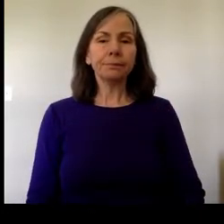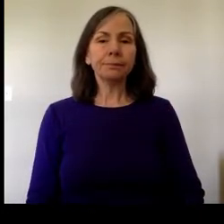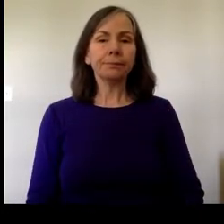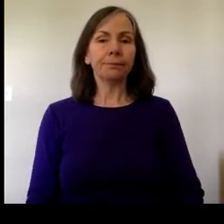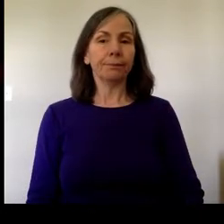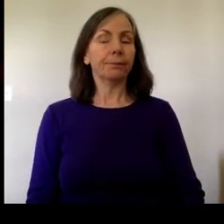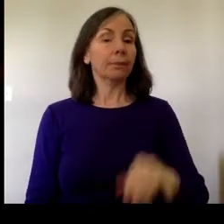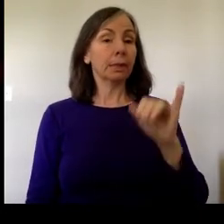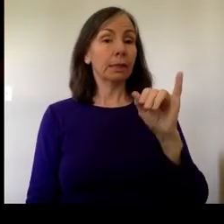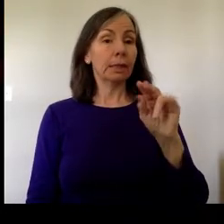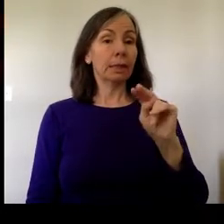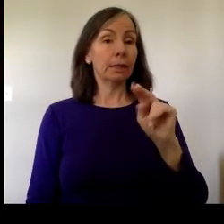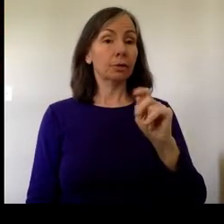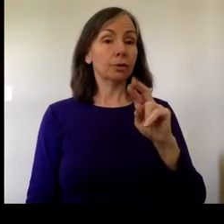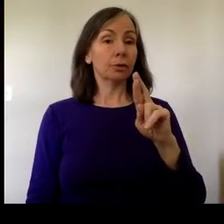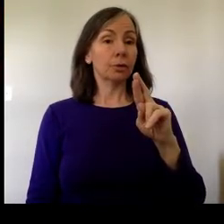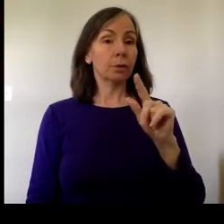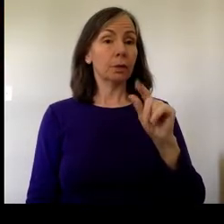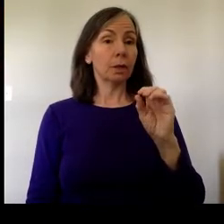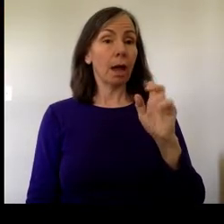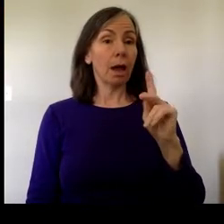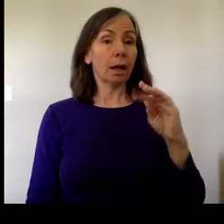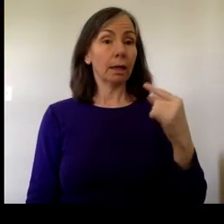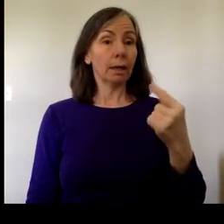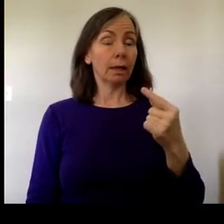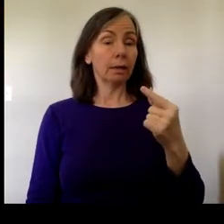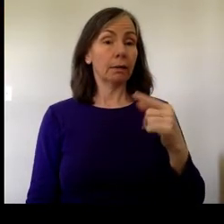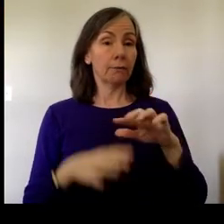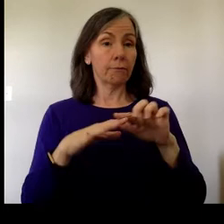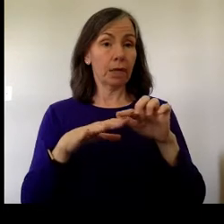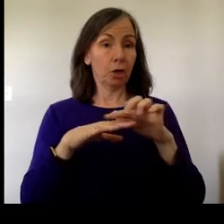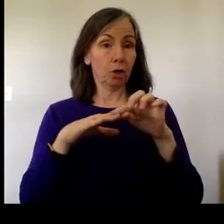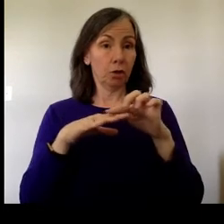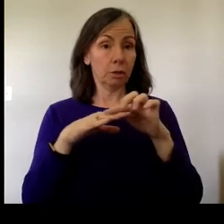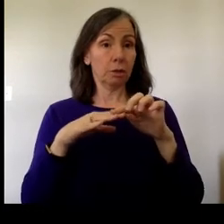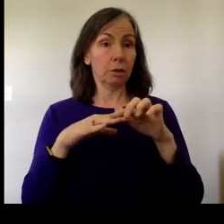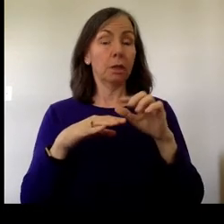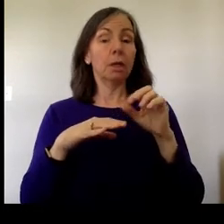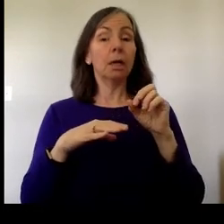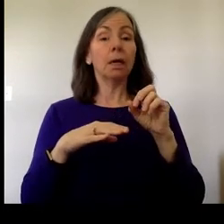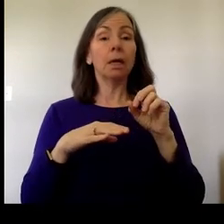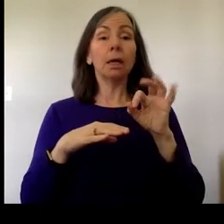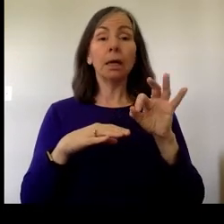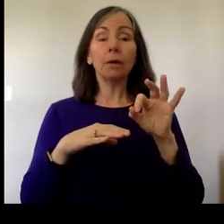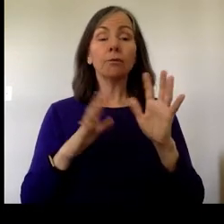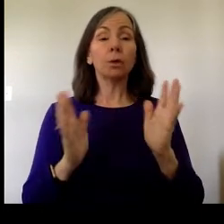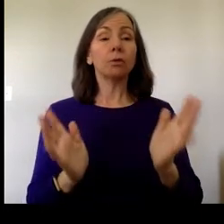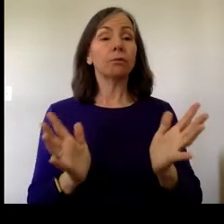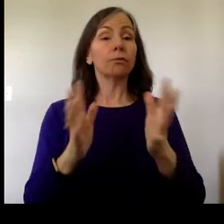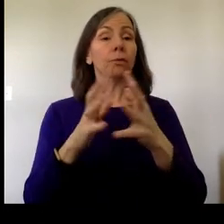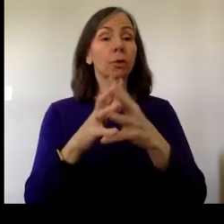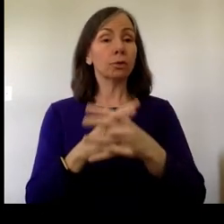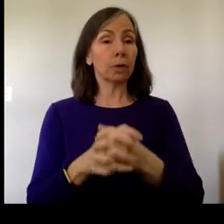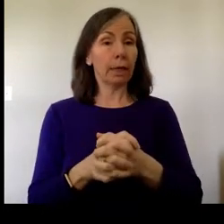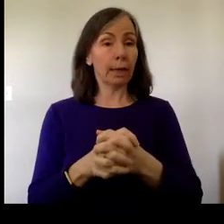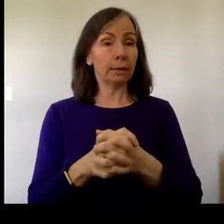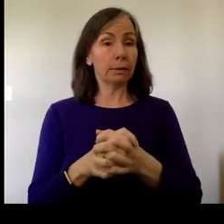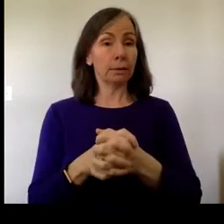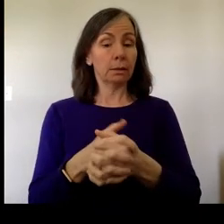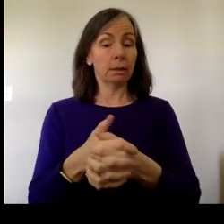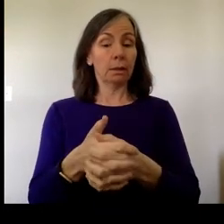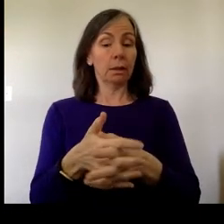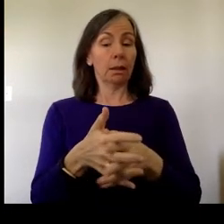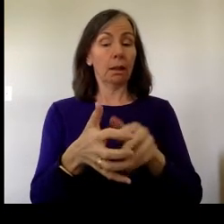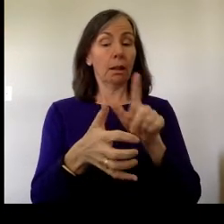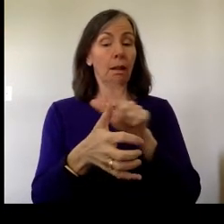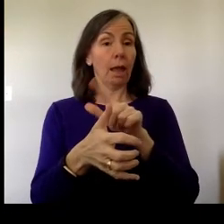Interlocking fingers. If your left thumb, when you fold your hands, if your left thumb is on the top, it's dominant.